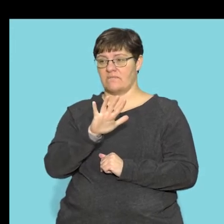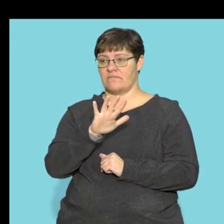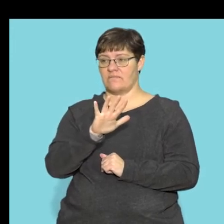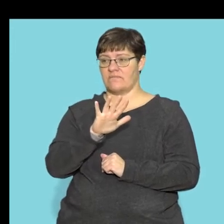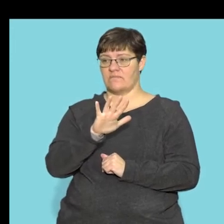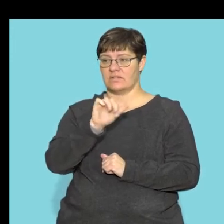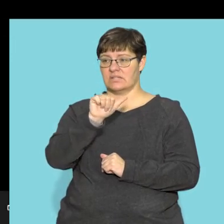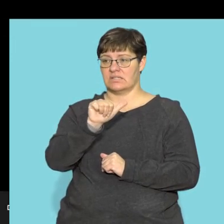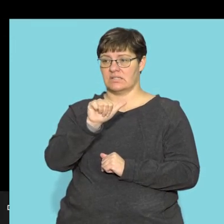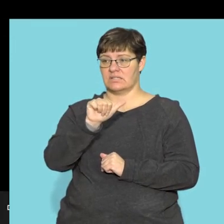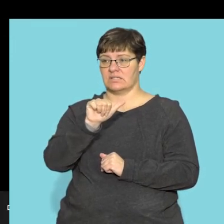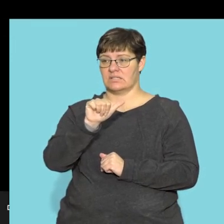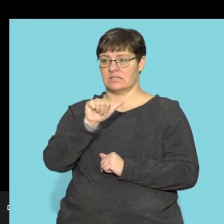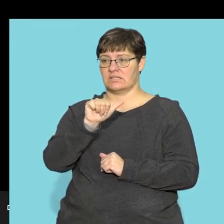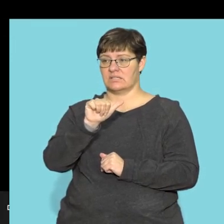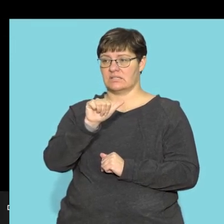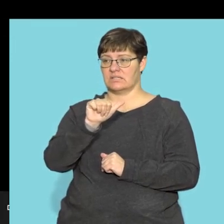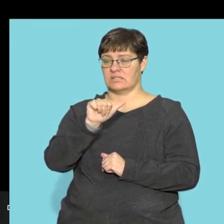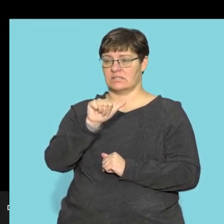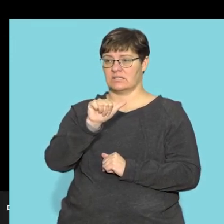1560. I hope I'm,